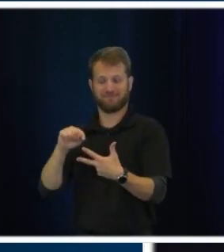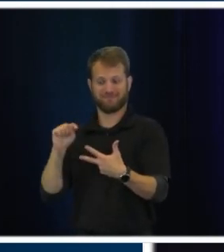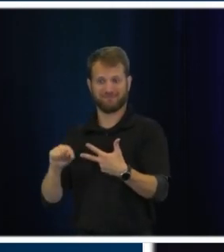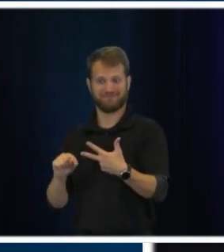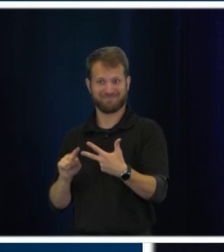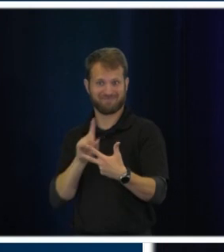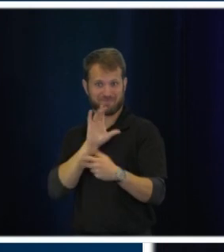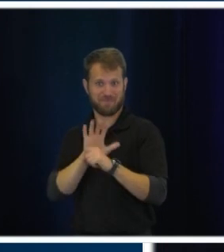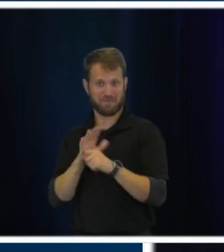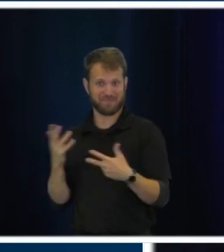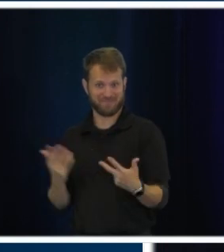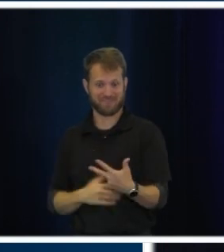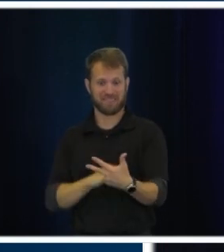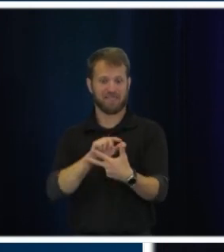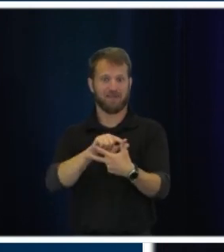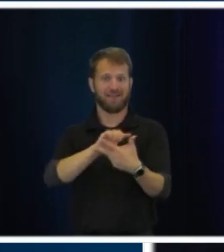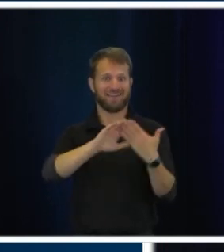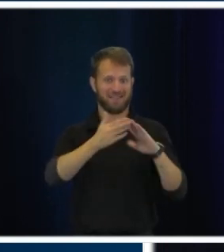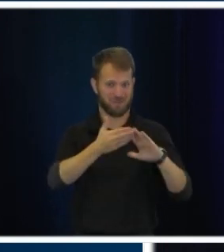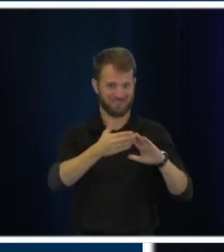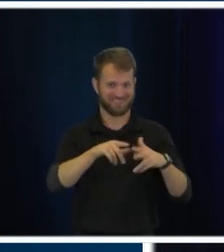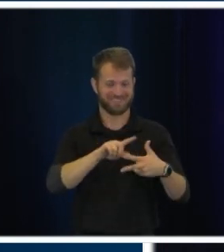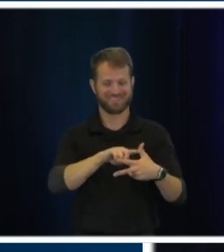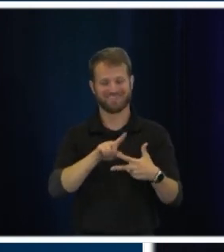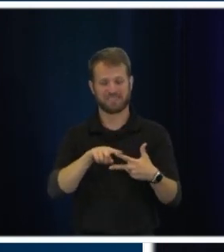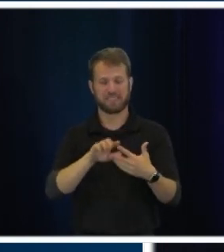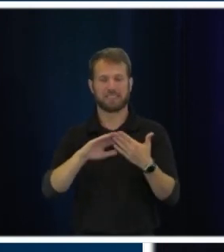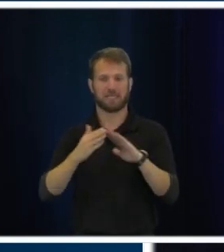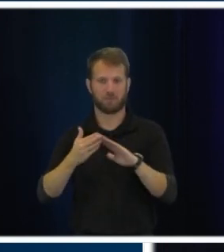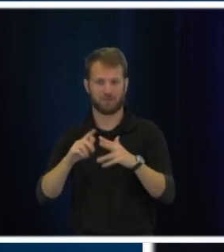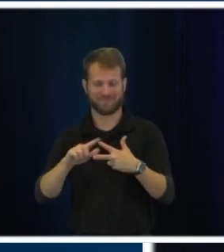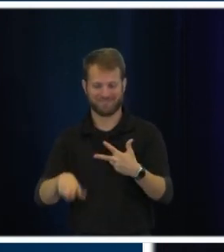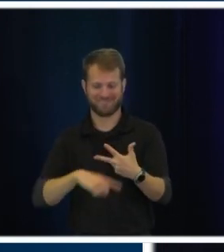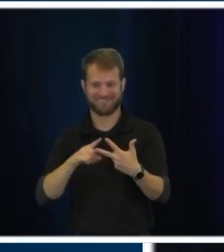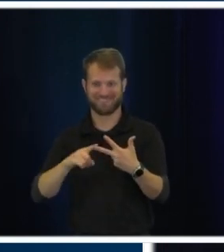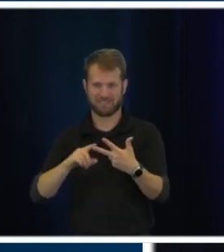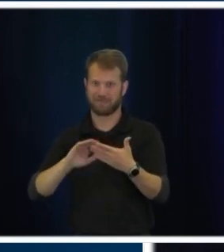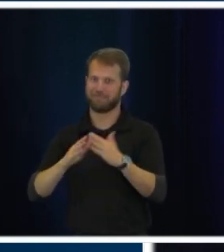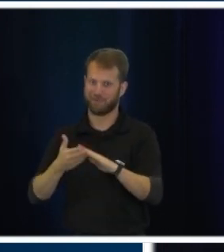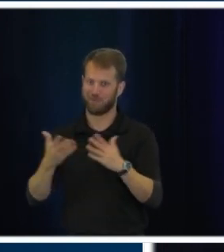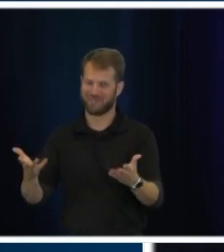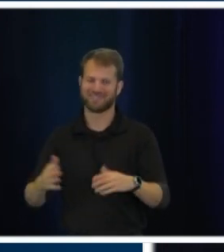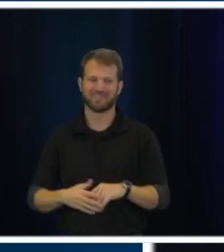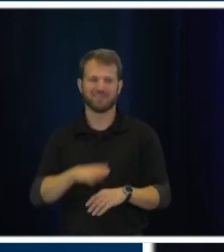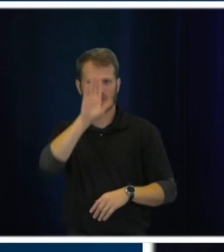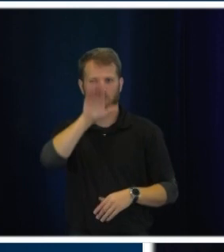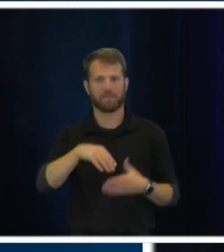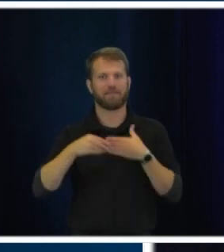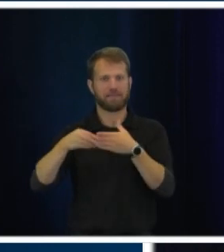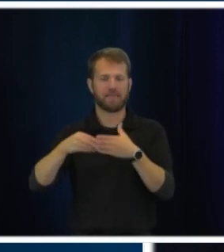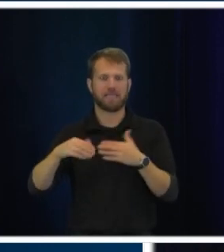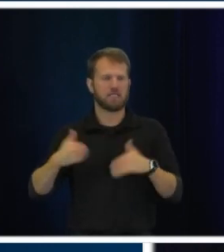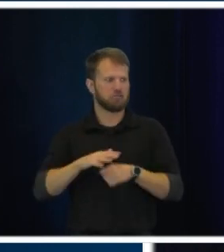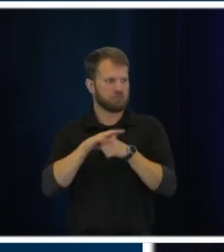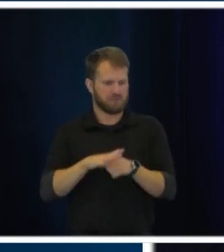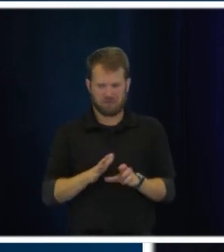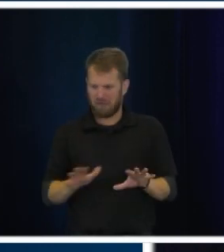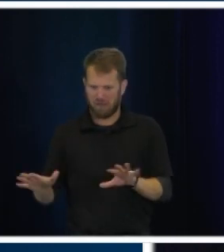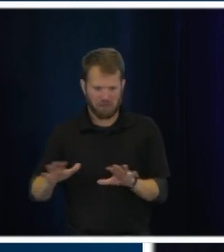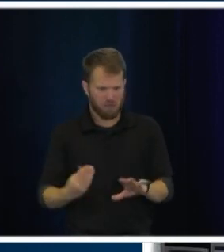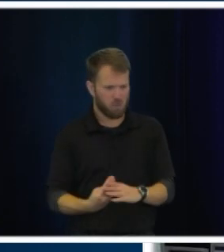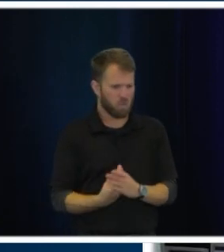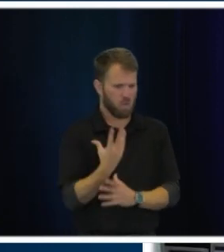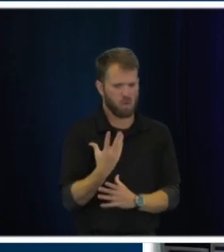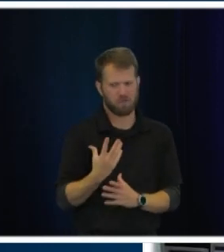neighborhoods. We also know that it can be stressful as neighborhood leaders to navigate issues of growth and development.